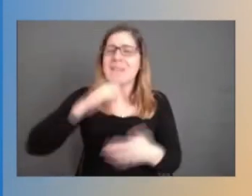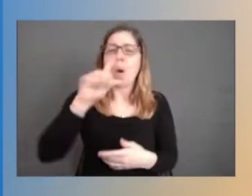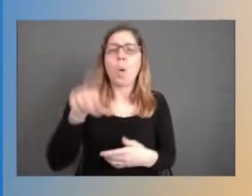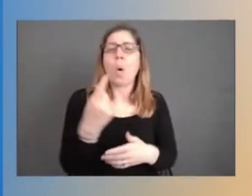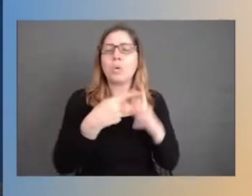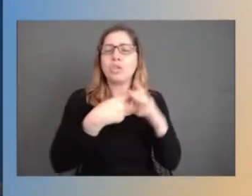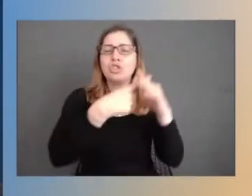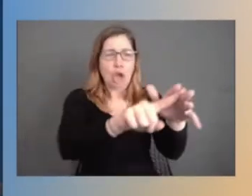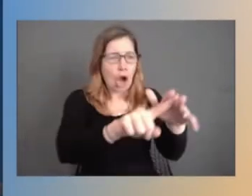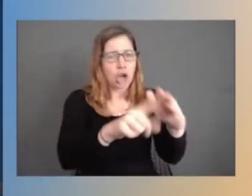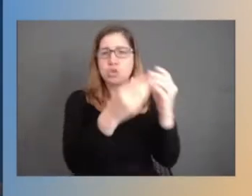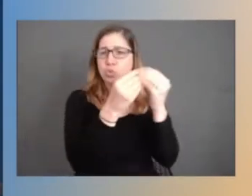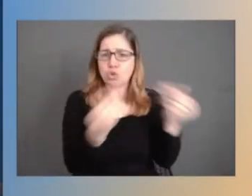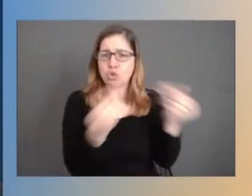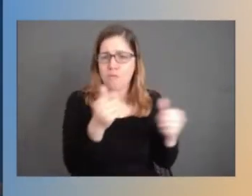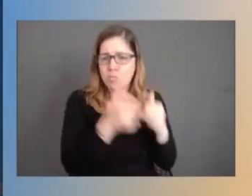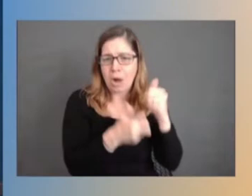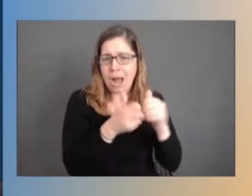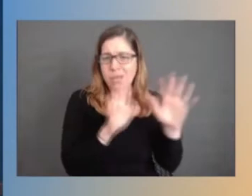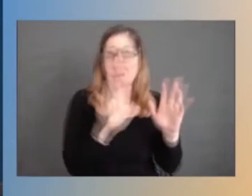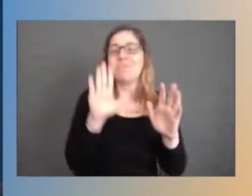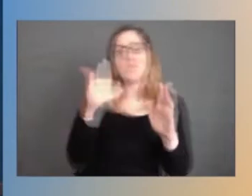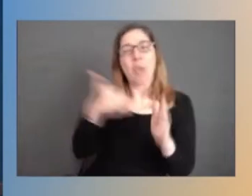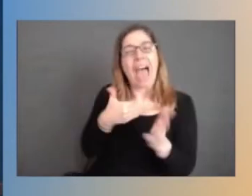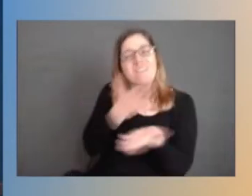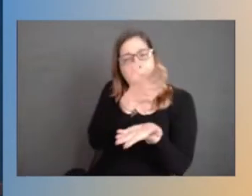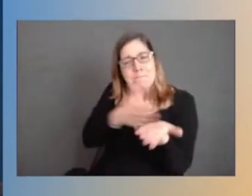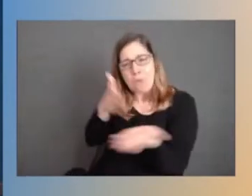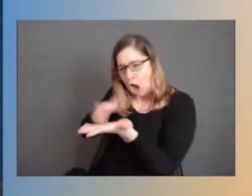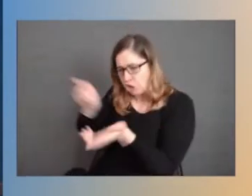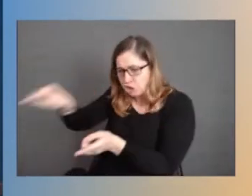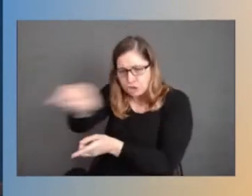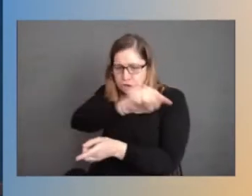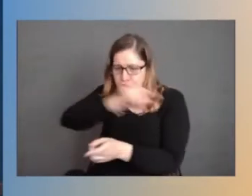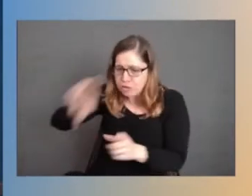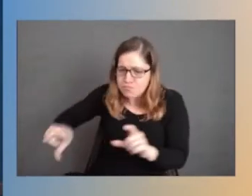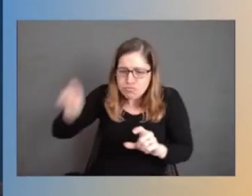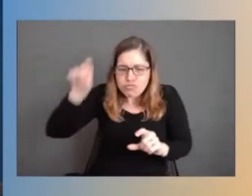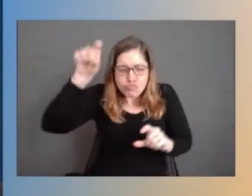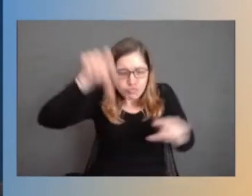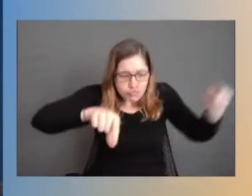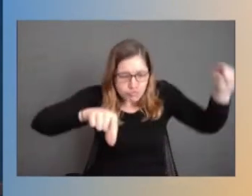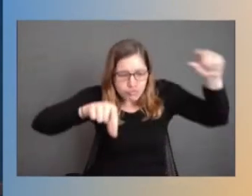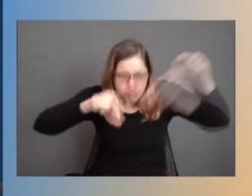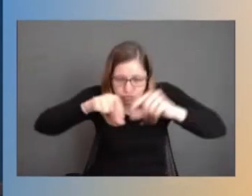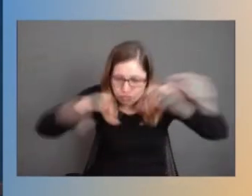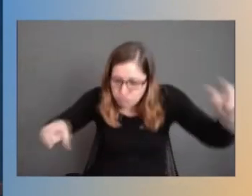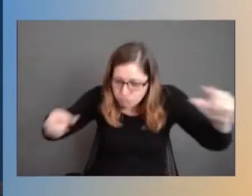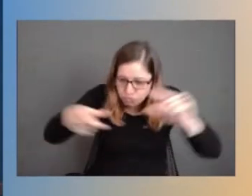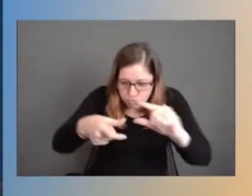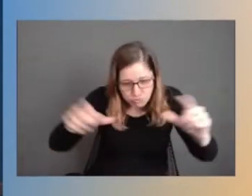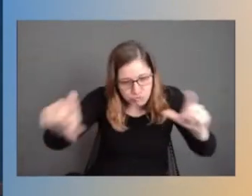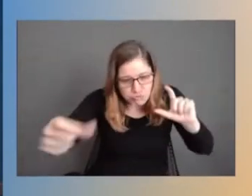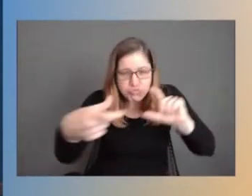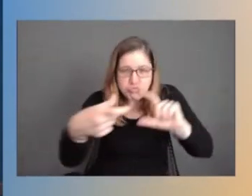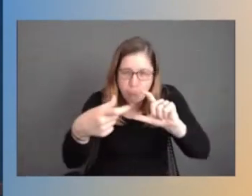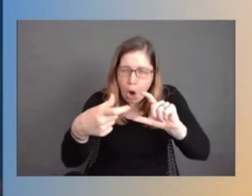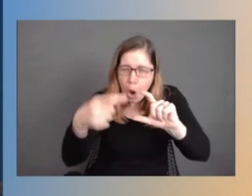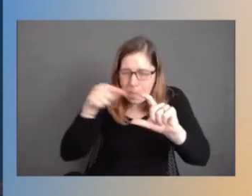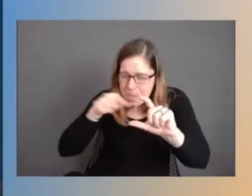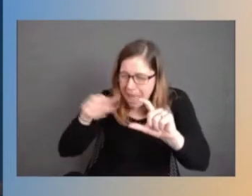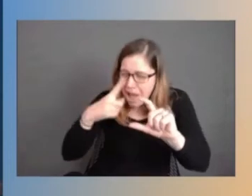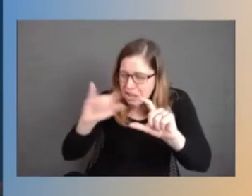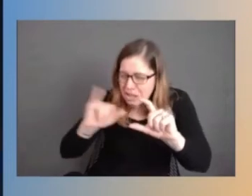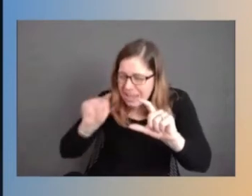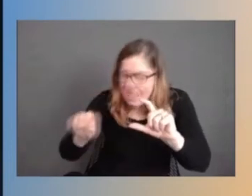solve a problem, but to just have the pieces laying around and just kind of plugging them together in different ways and saying, that looks like a door desk, or that's a house, or this is a